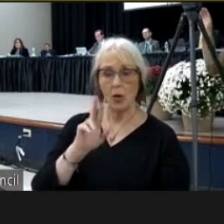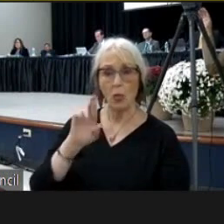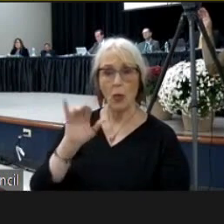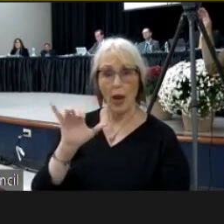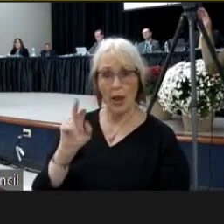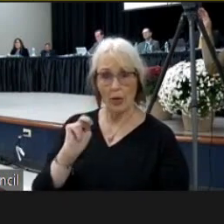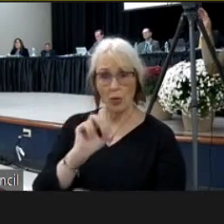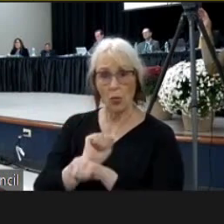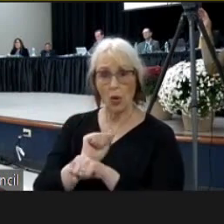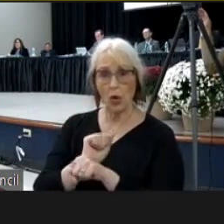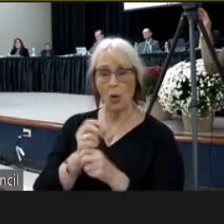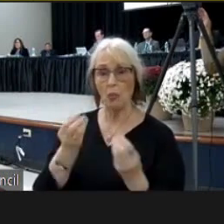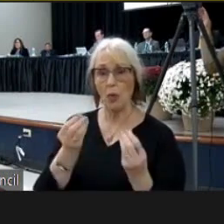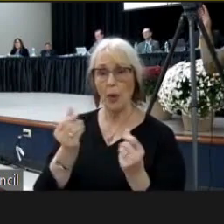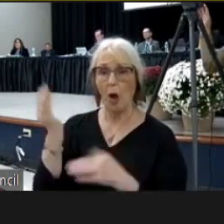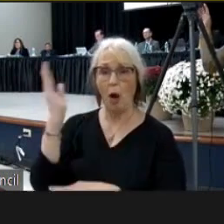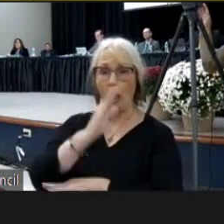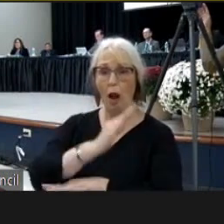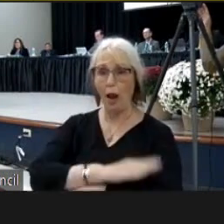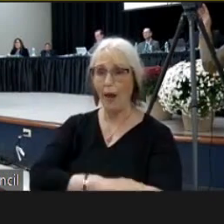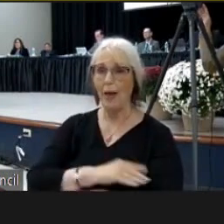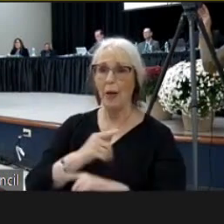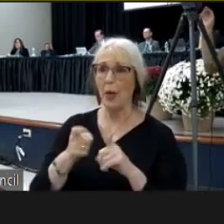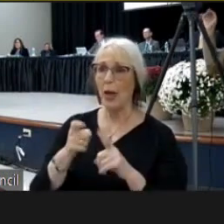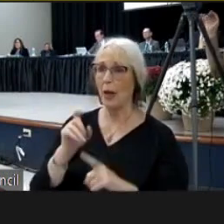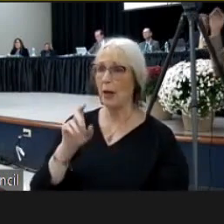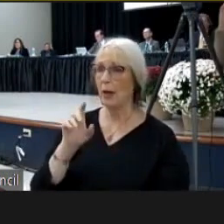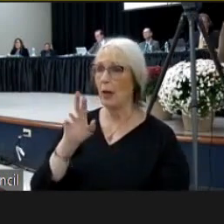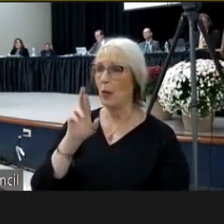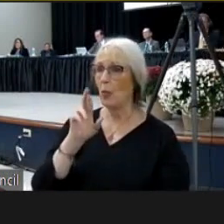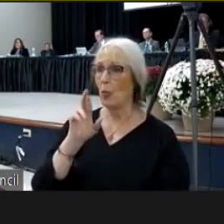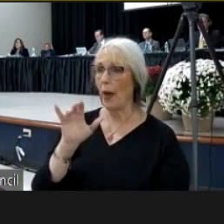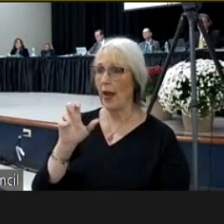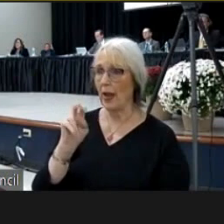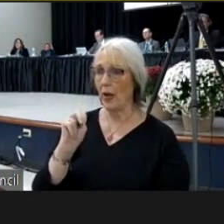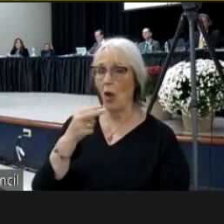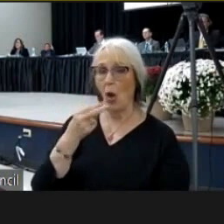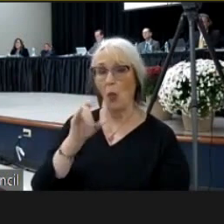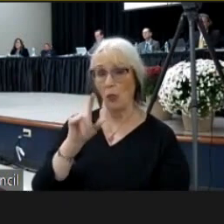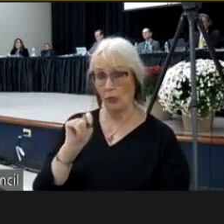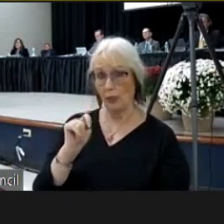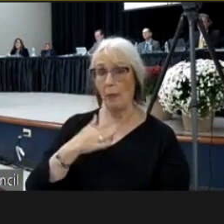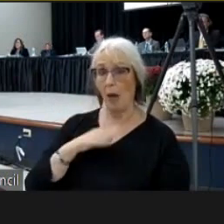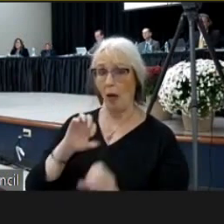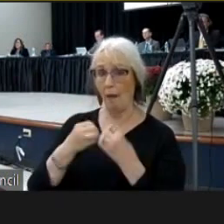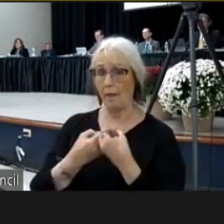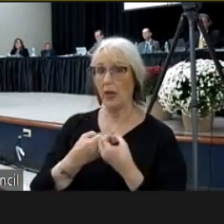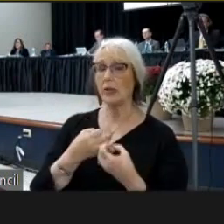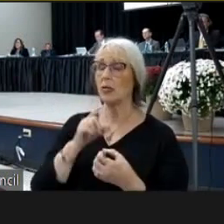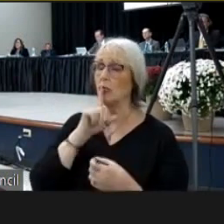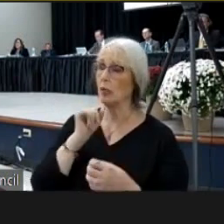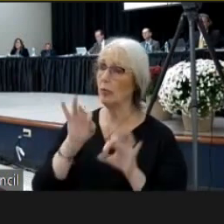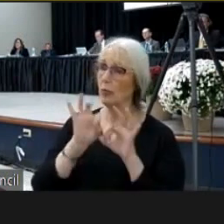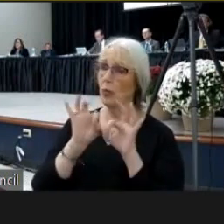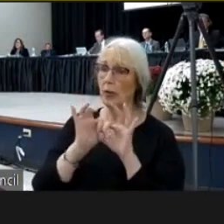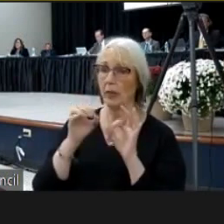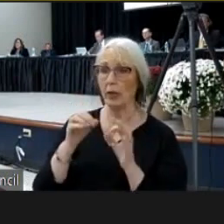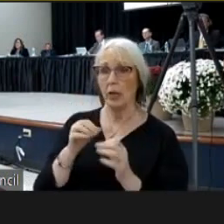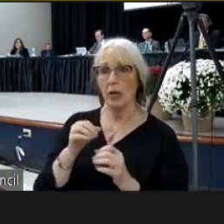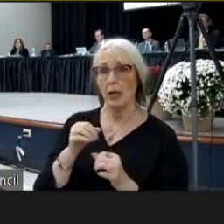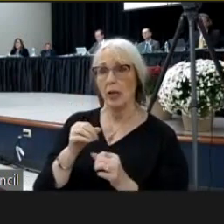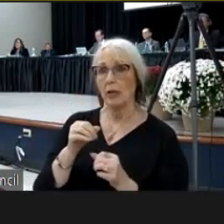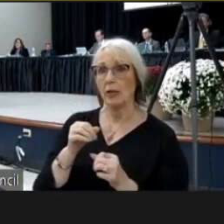all day long, but Bree from the legal department and Ryan Holt from my office were really central to making sure this deal went through